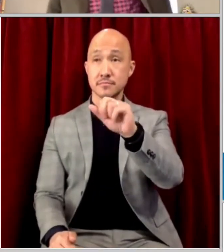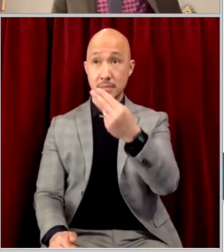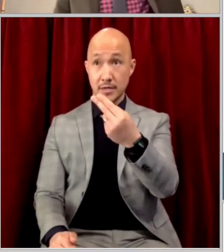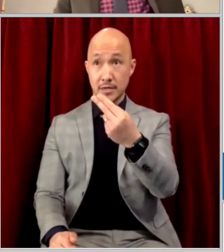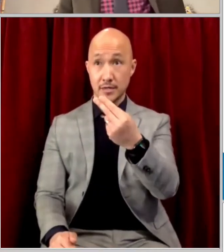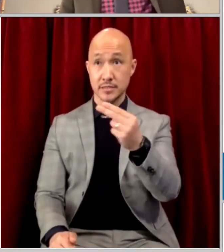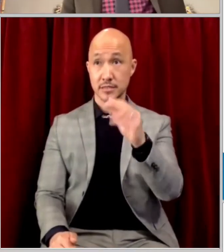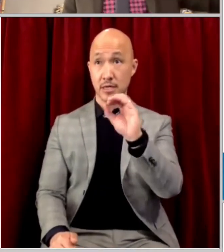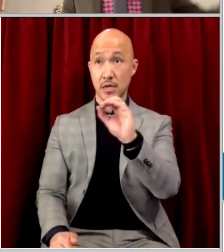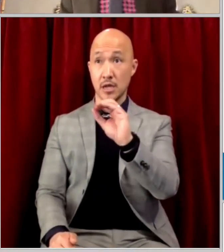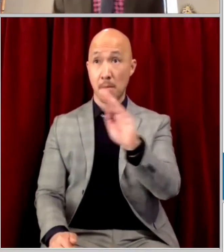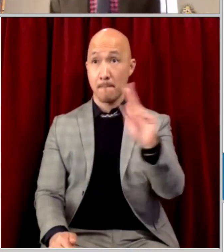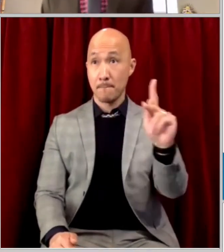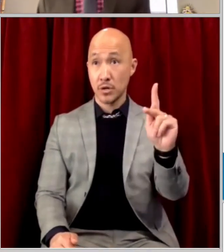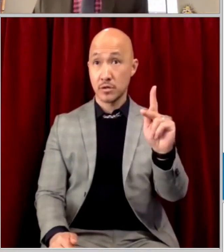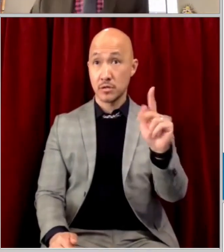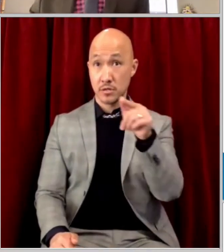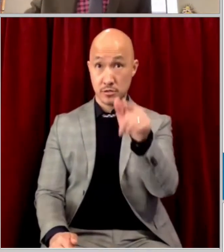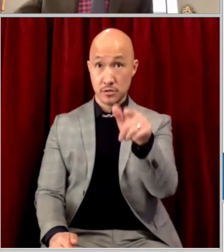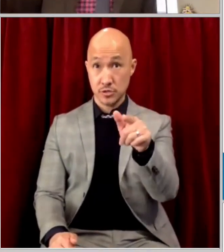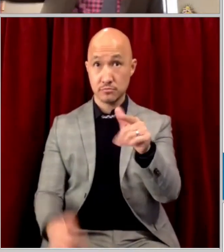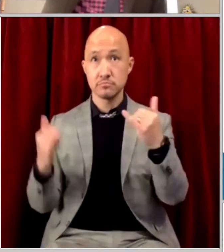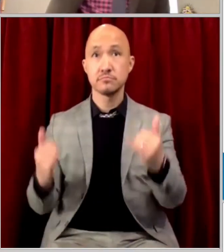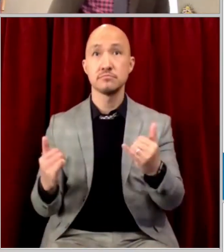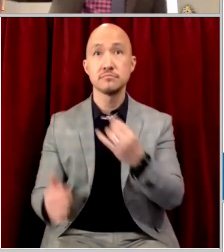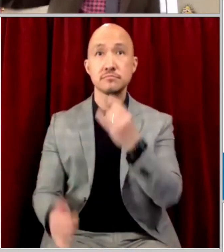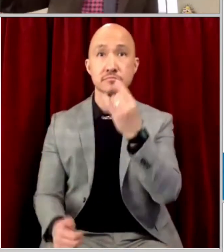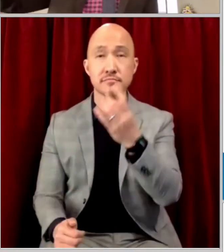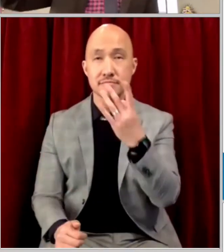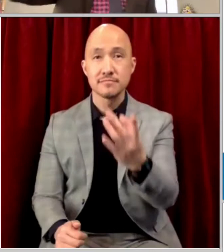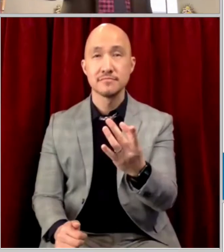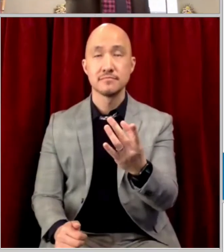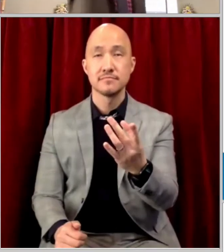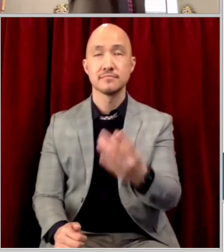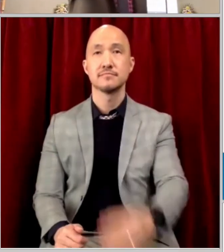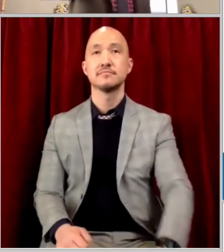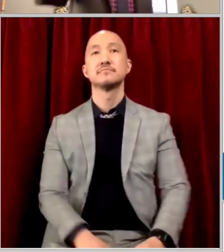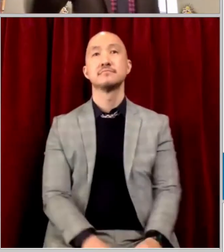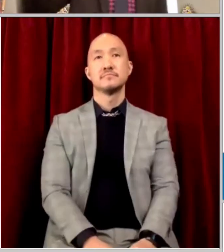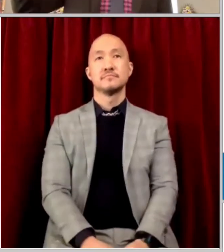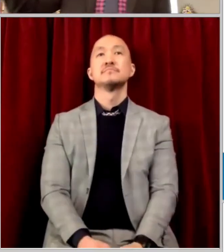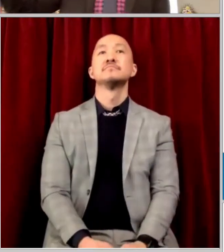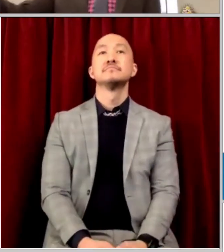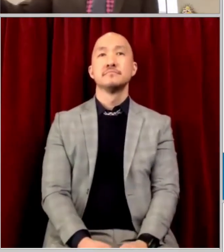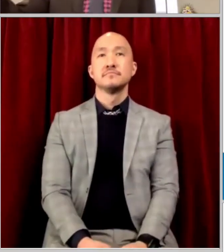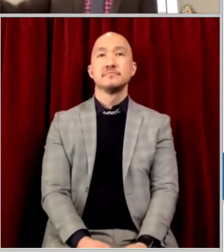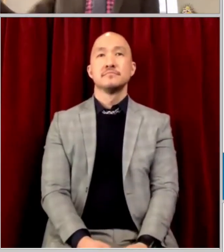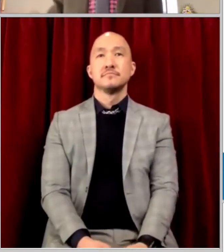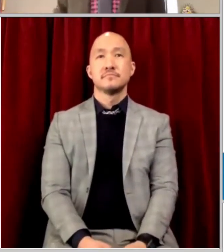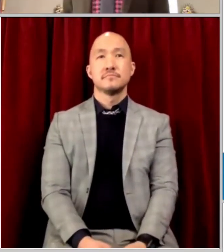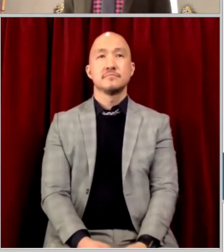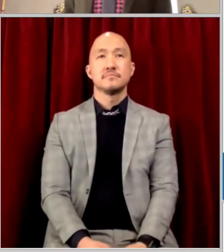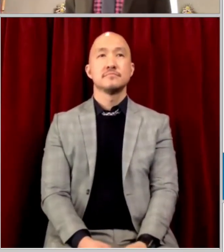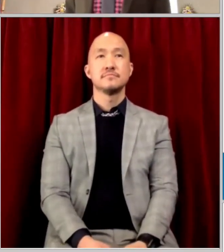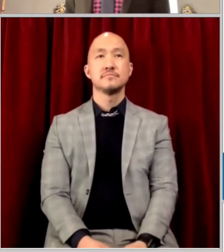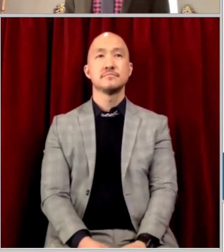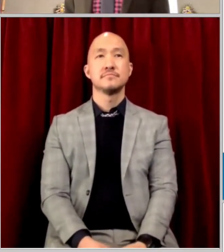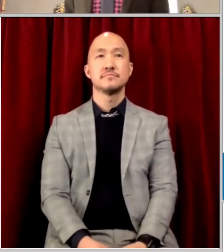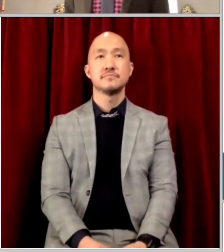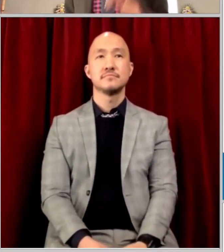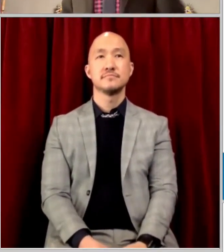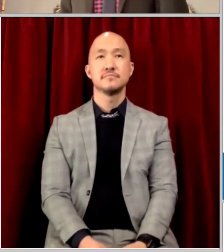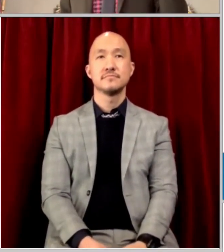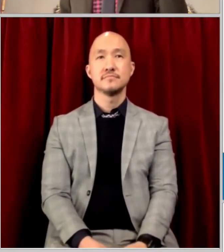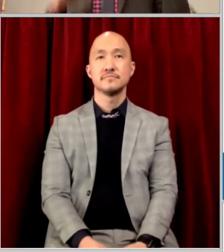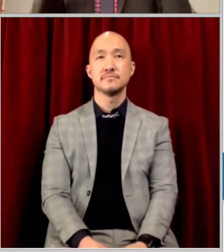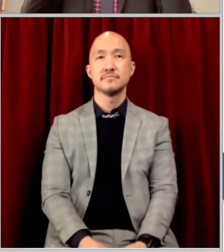says, I am the light of the world. And then what does he do to us? He elevates us to, you are the light of the world.